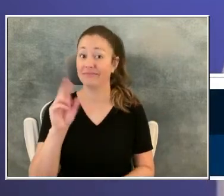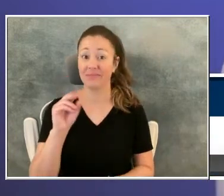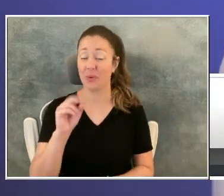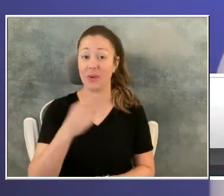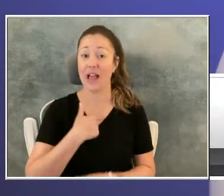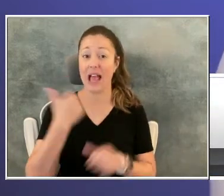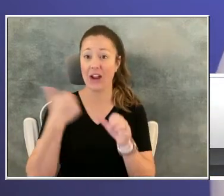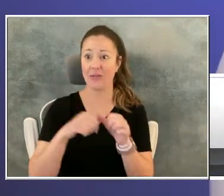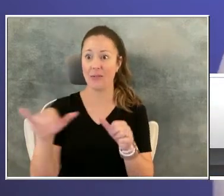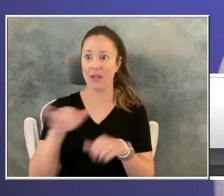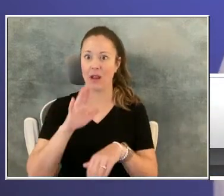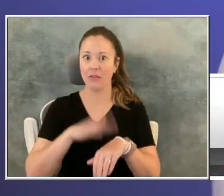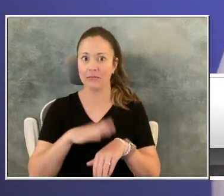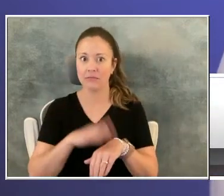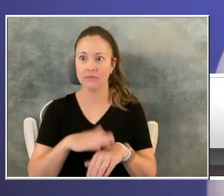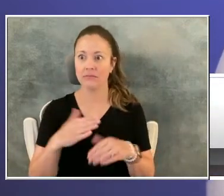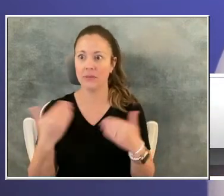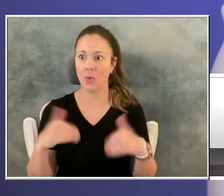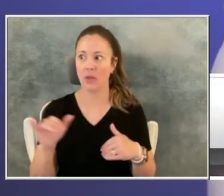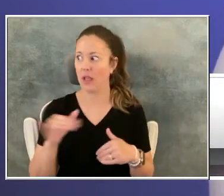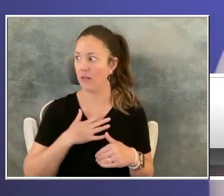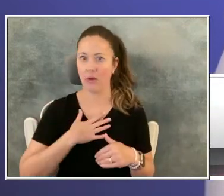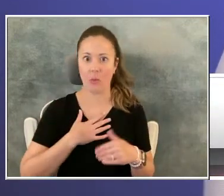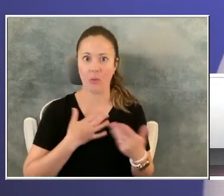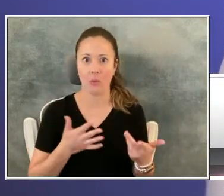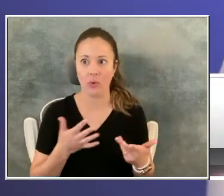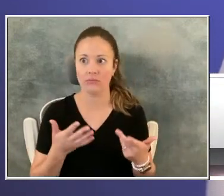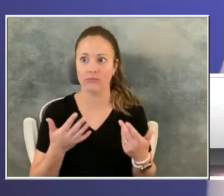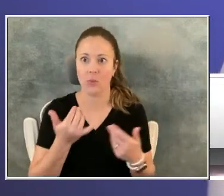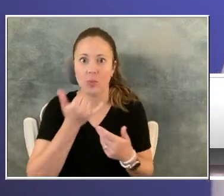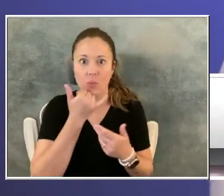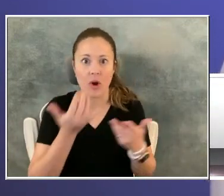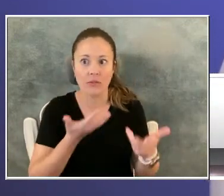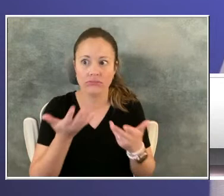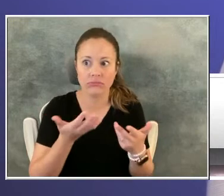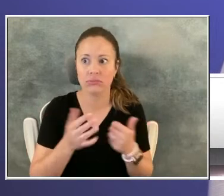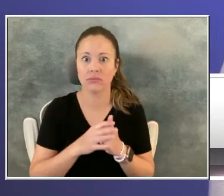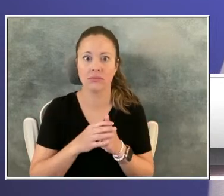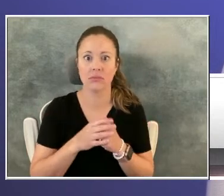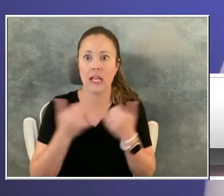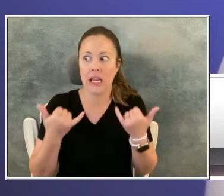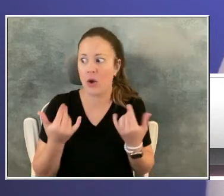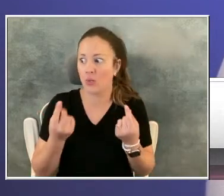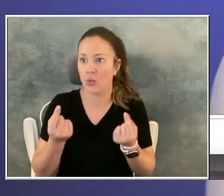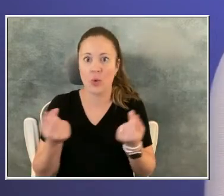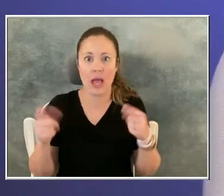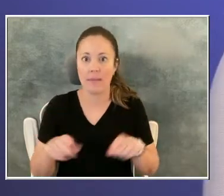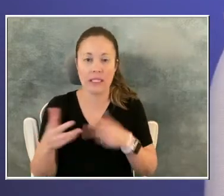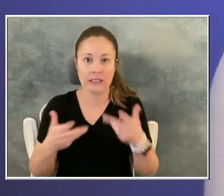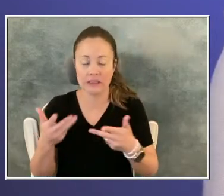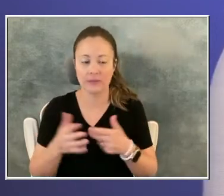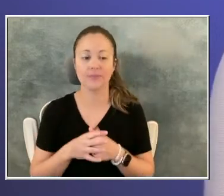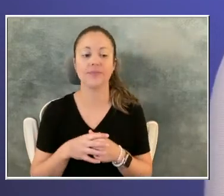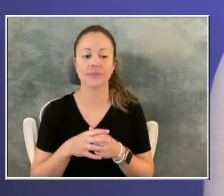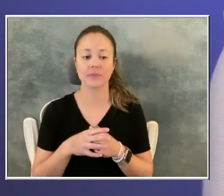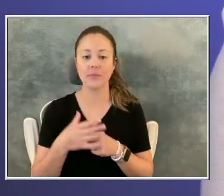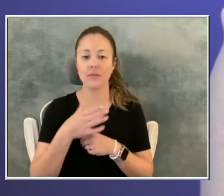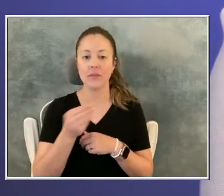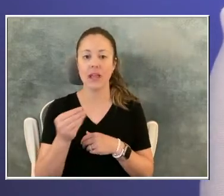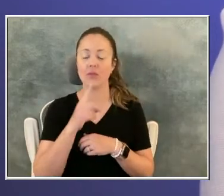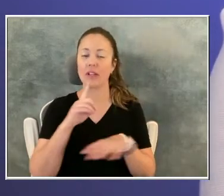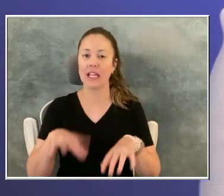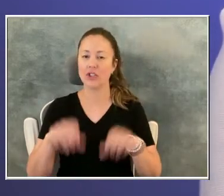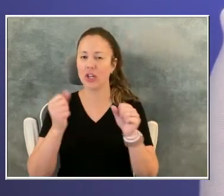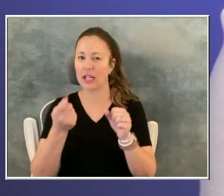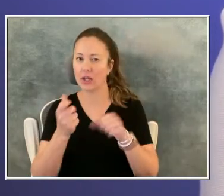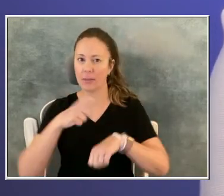red flag situation and being like, oh gosh, what's wrong now? What do I have to do now? And it did take a bit to understand what